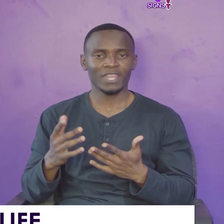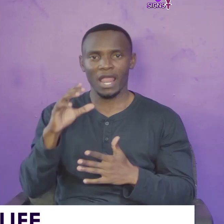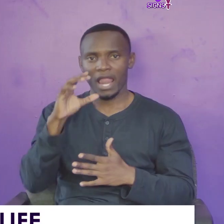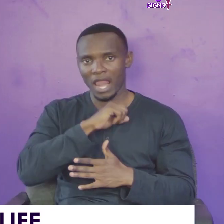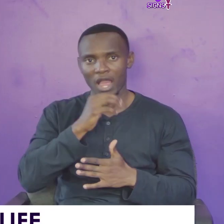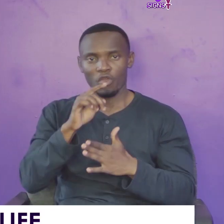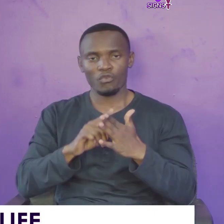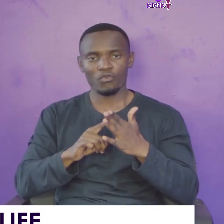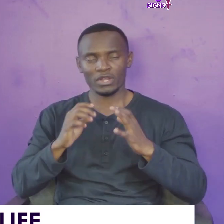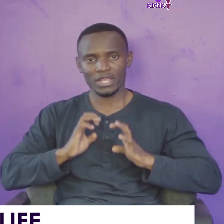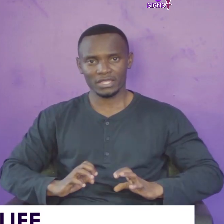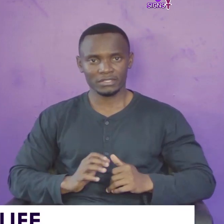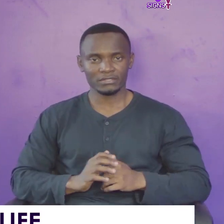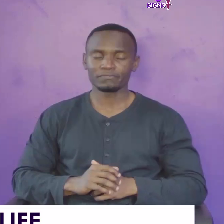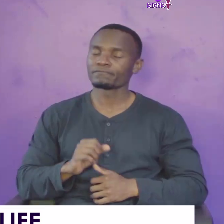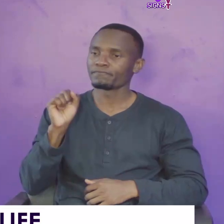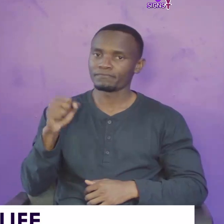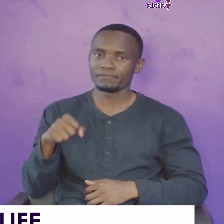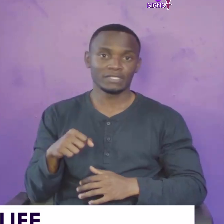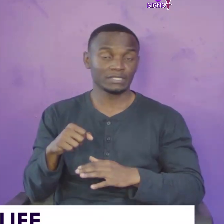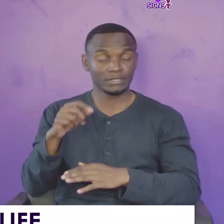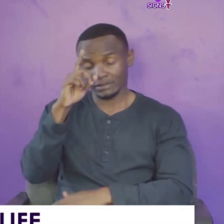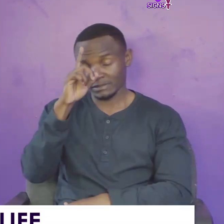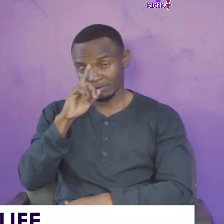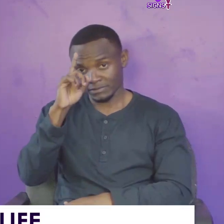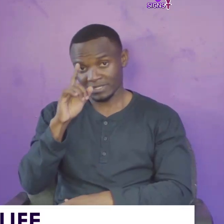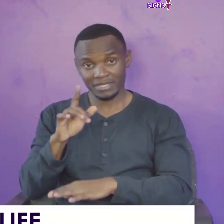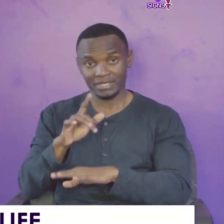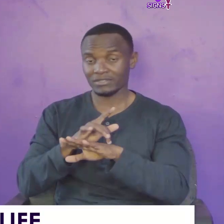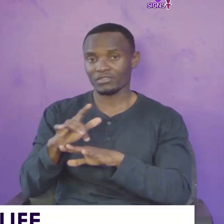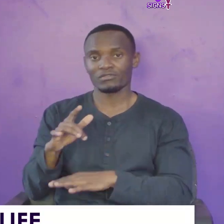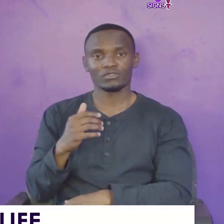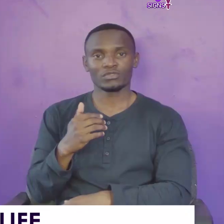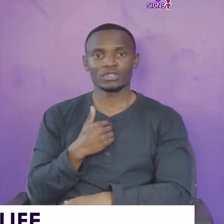And there are grave consequences of Okay. lapses in ethics.